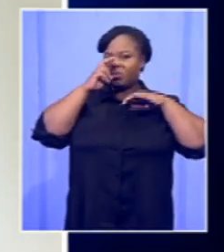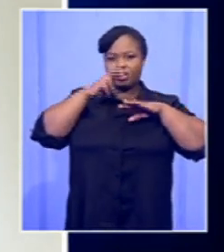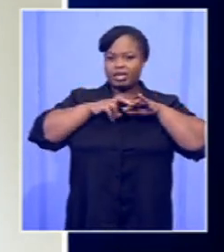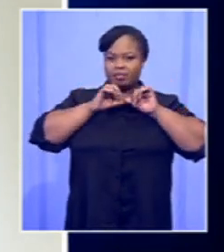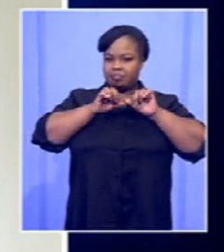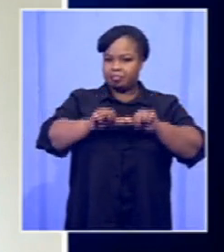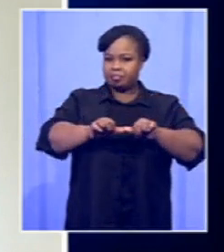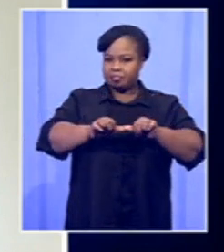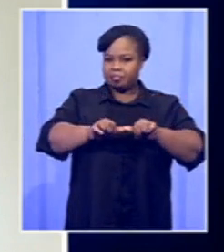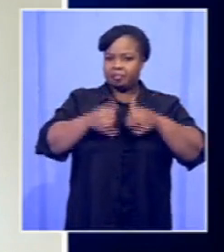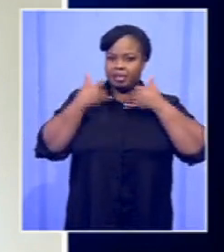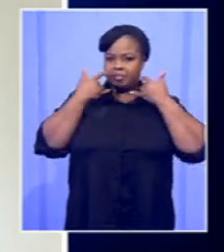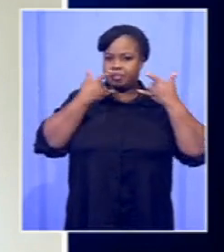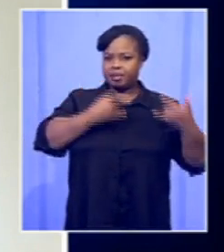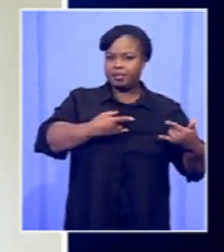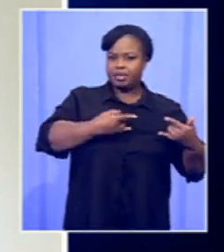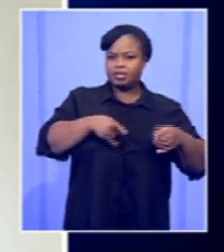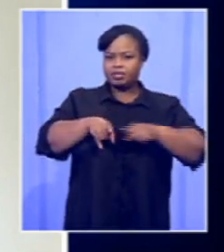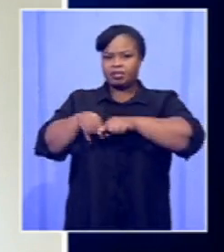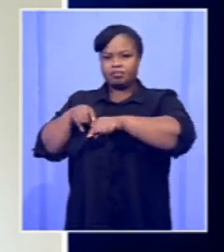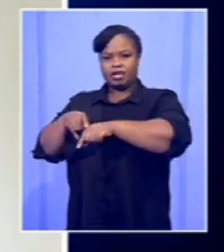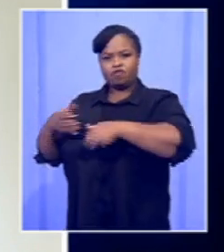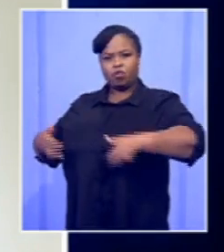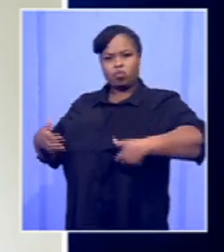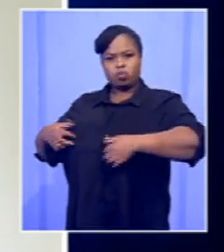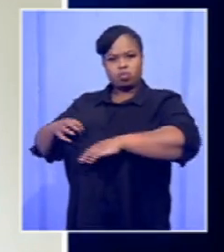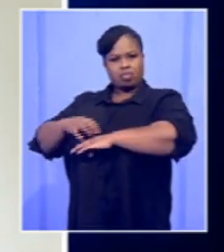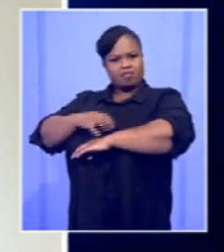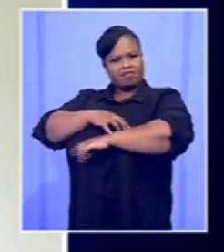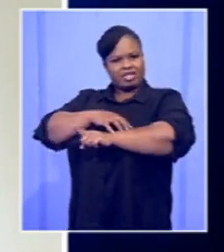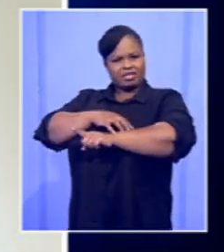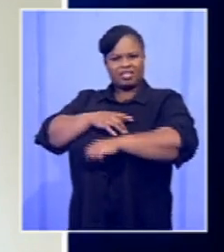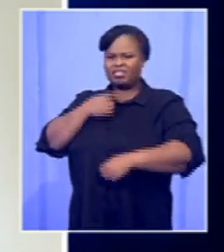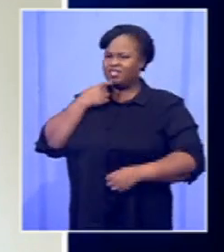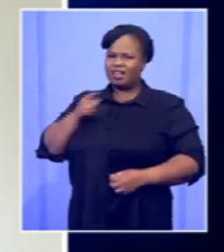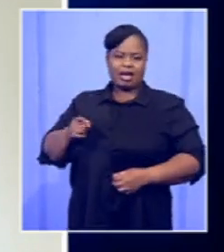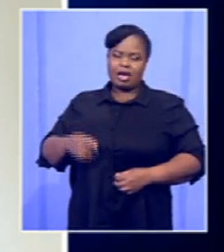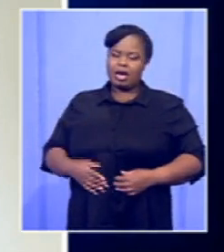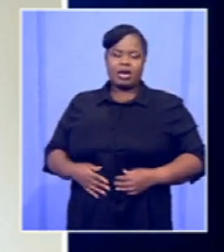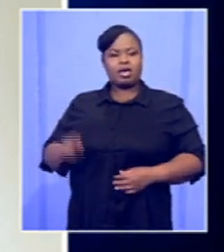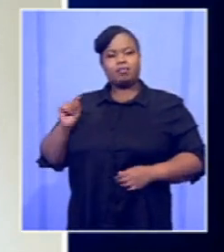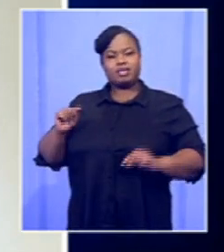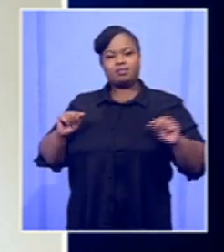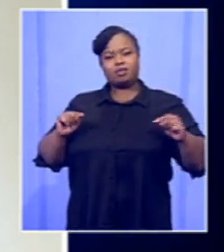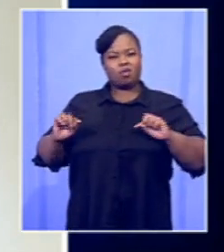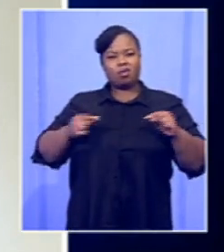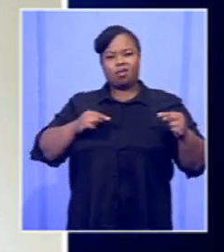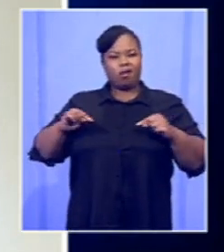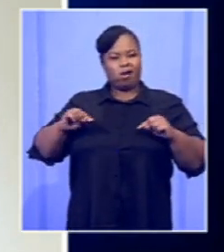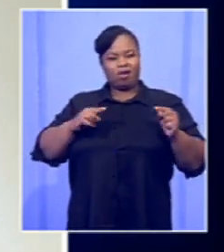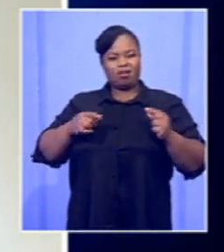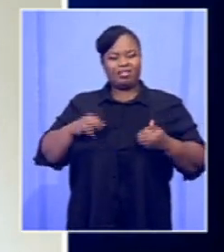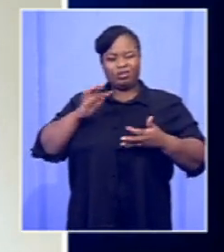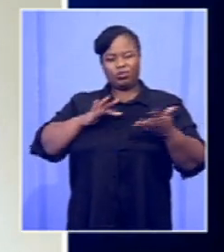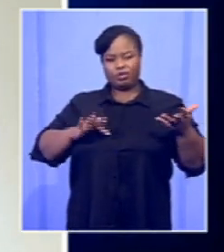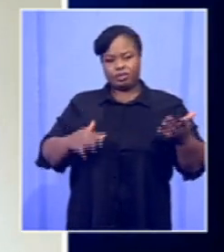on. And that kind of brought in the speculation for those that wanted to create those narratives to thrive. And, the mere fact that